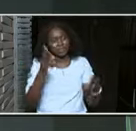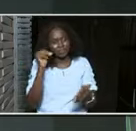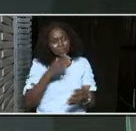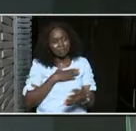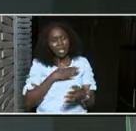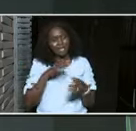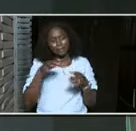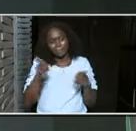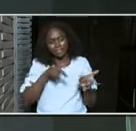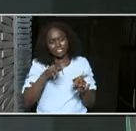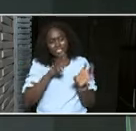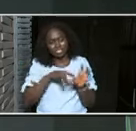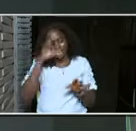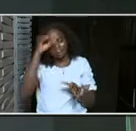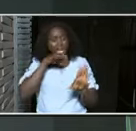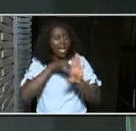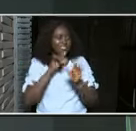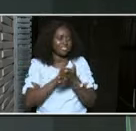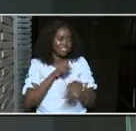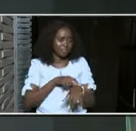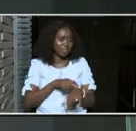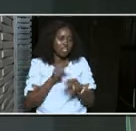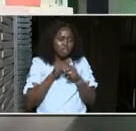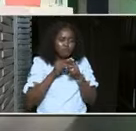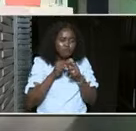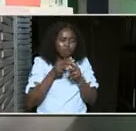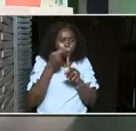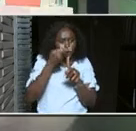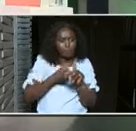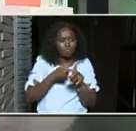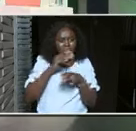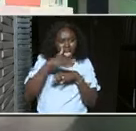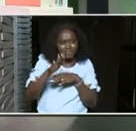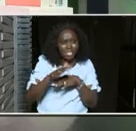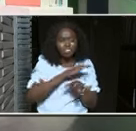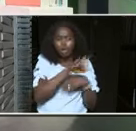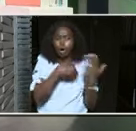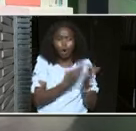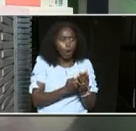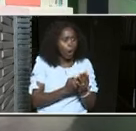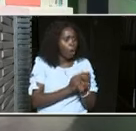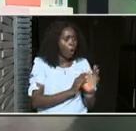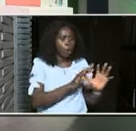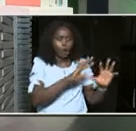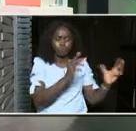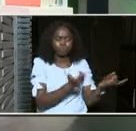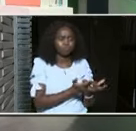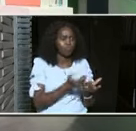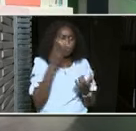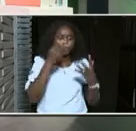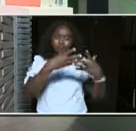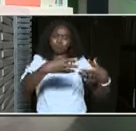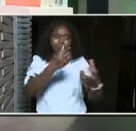party chairman at that time. Okay. I can tell you, few months after, yes, the whole board has to be dissolved. Okay, and talking about